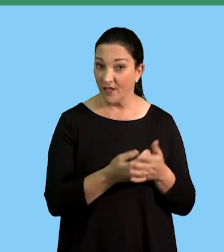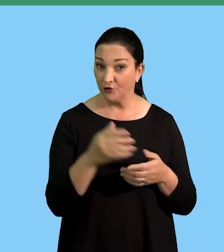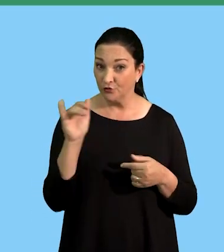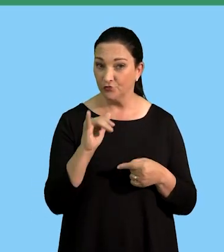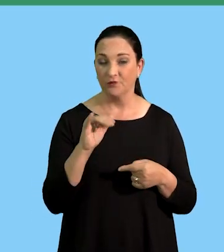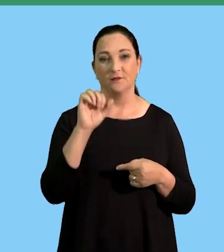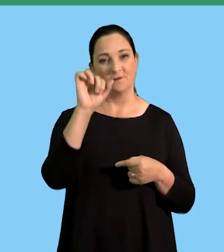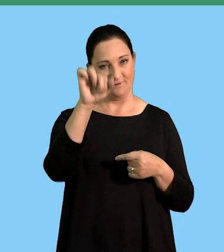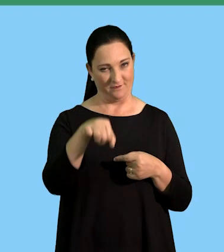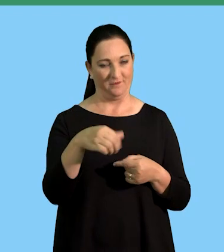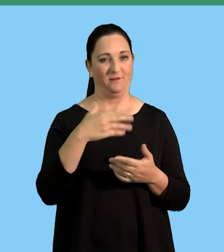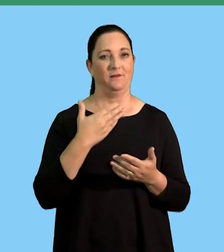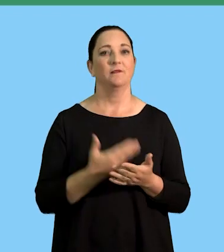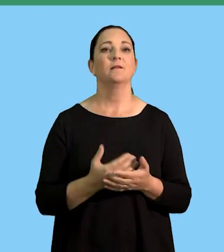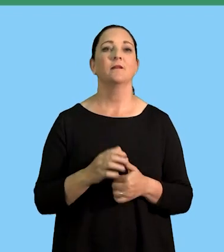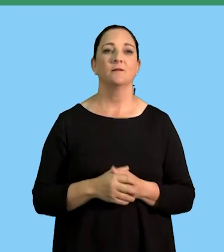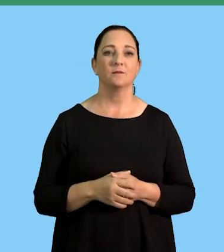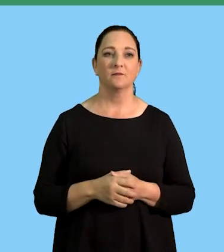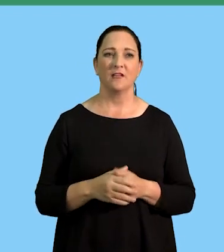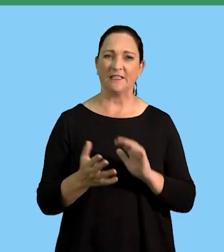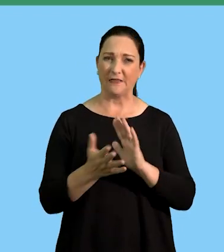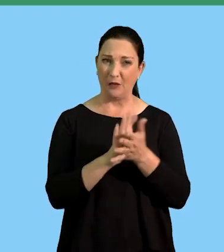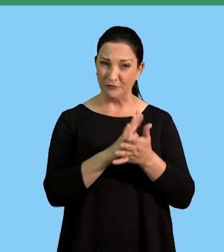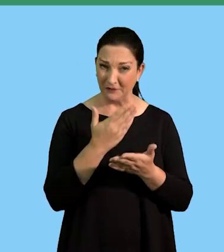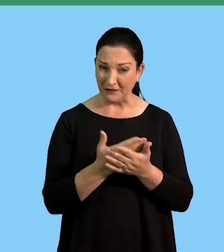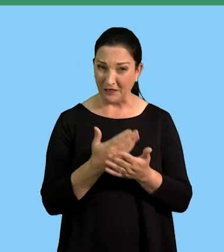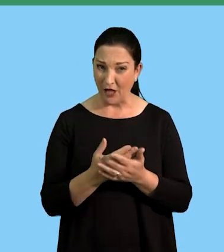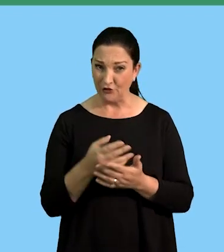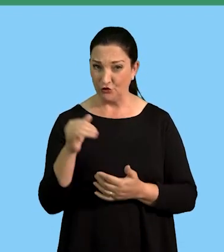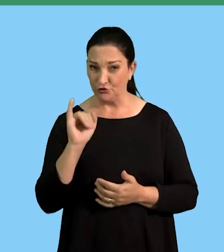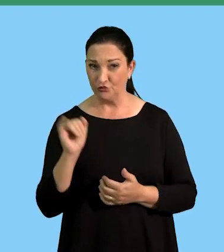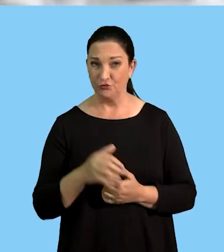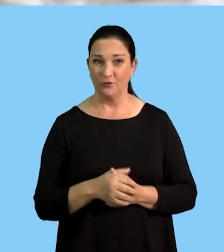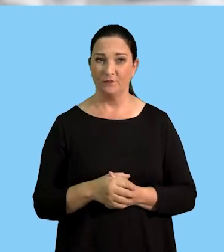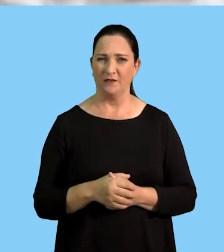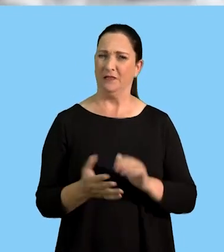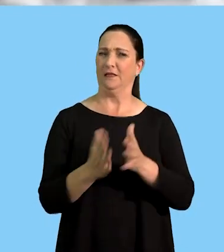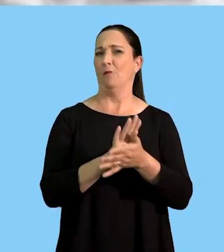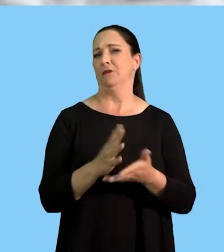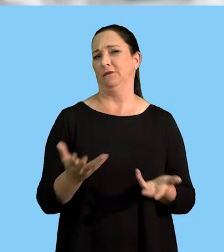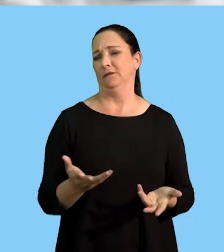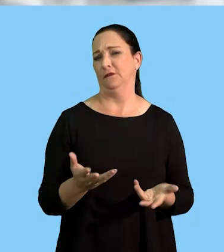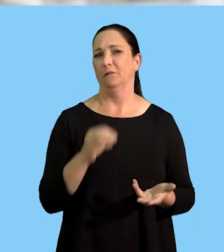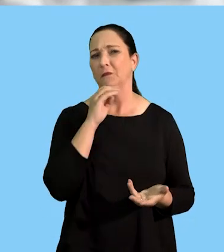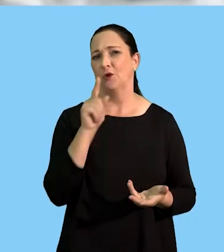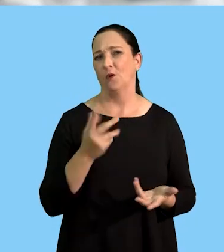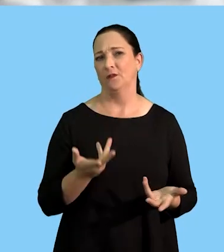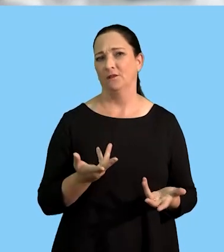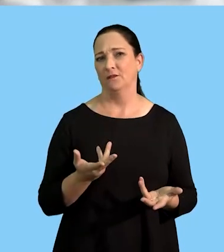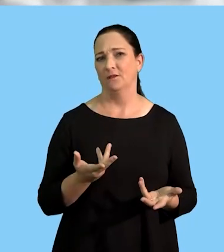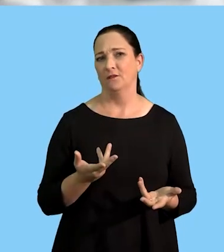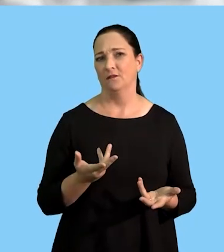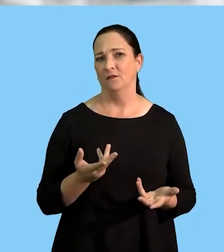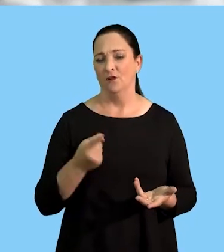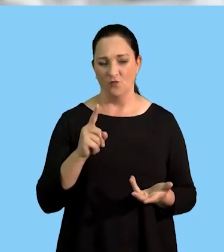If yes, you are correct. Damage. Do you think damage could be insured? What is damage? If you are taking insurance